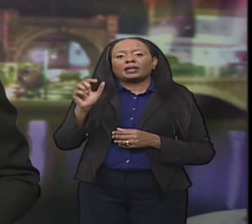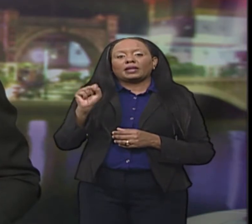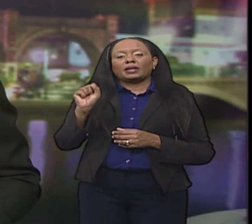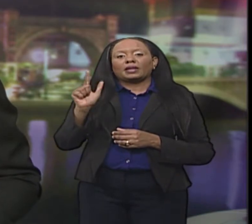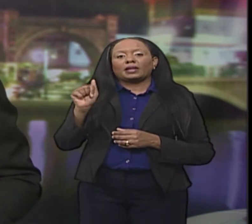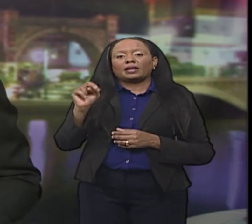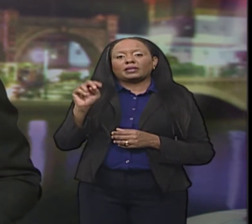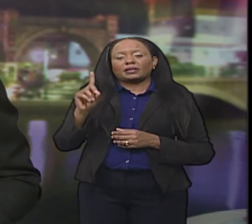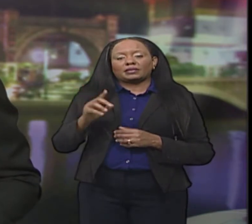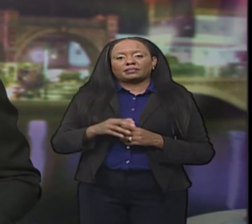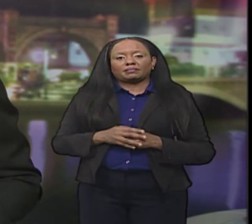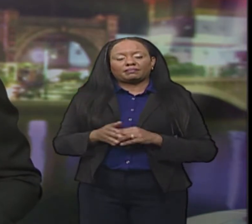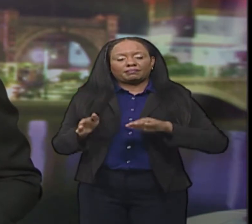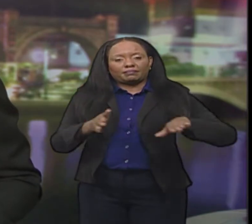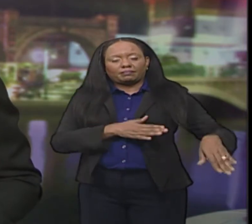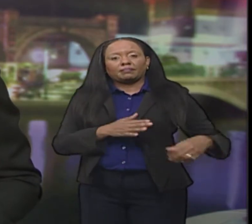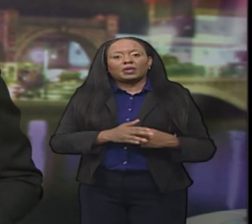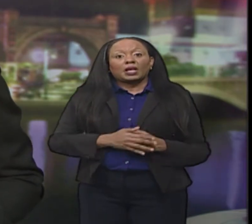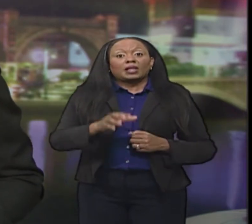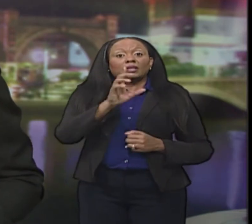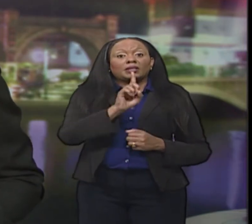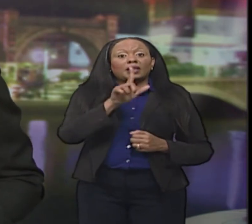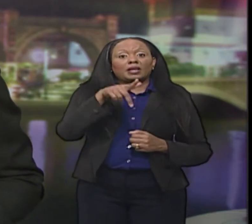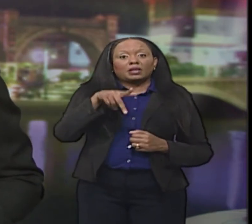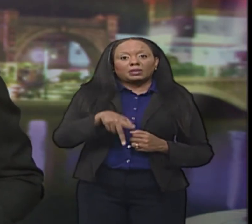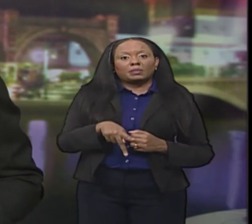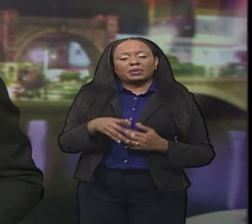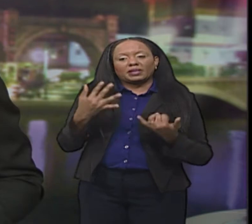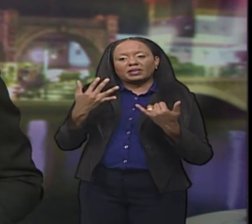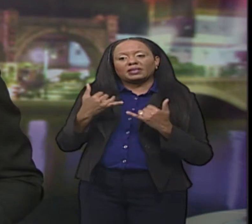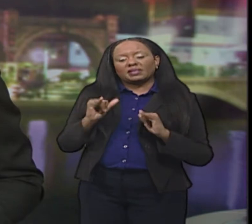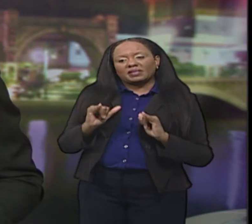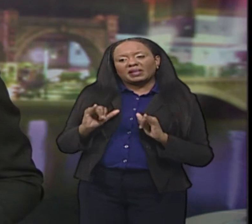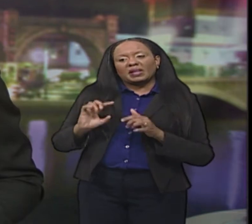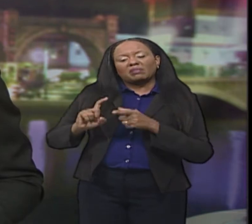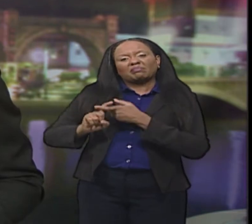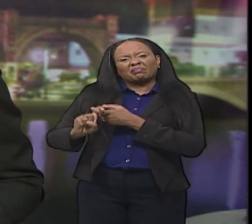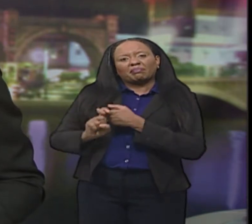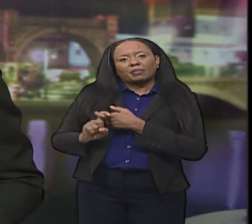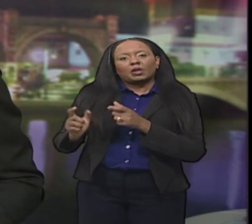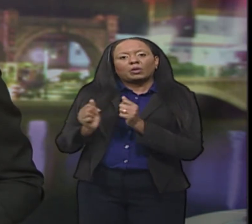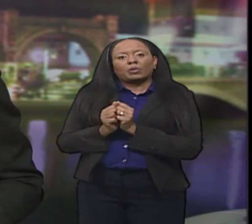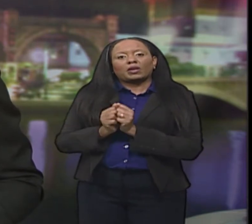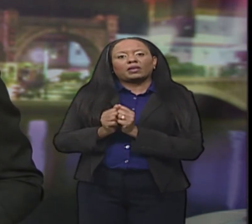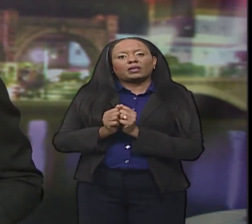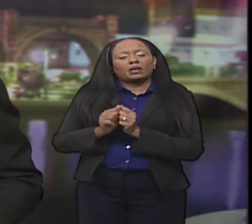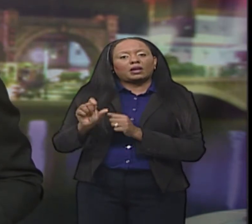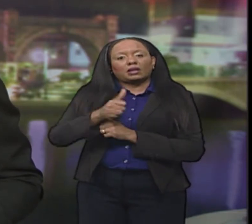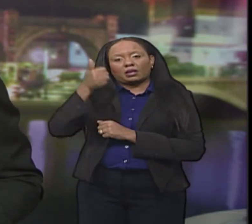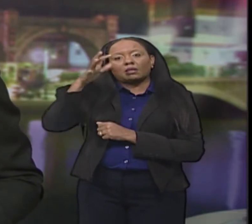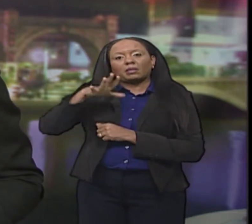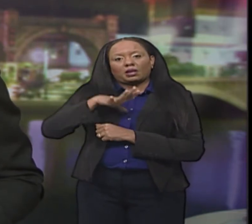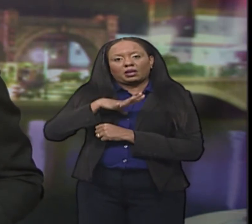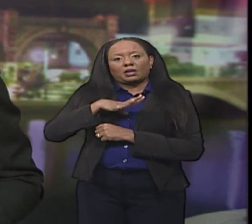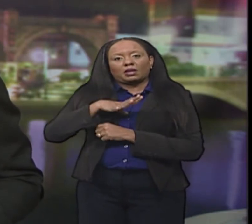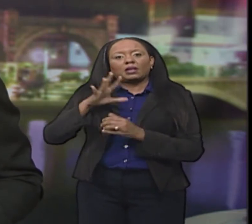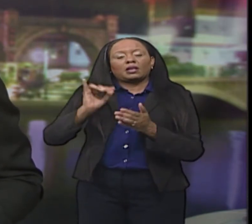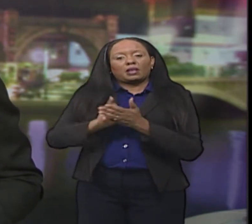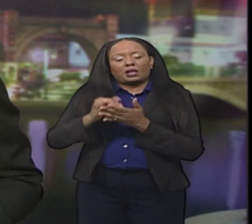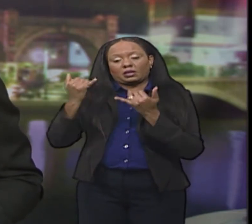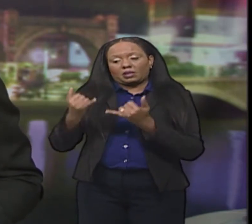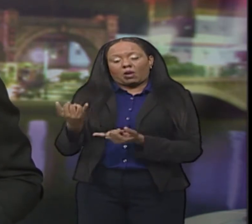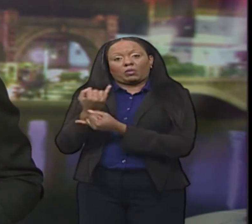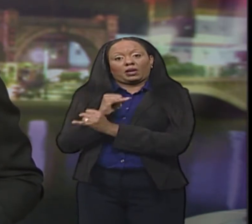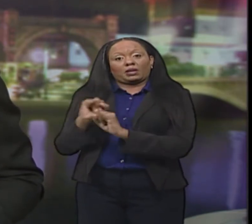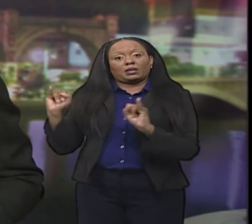independent candidate for St. John Leroy McLean. That's according to Mr. McLean, who was one of the top picks to run on the DLP ticket after incumbent